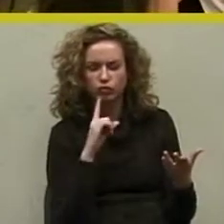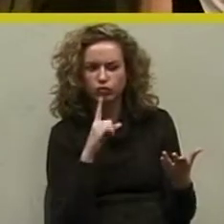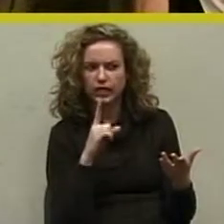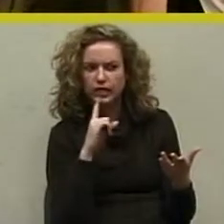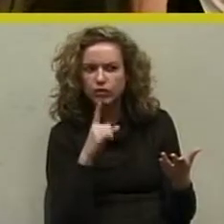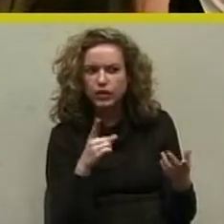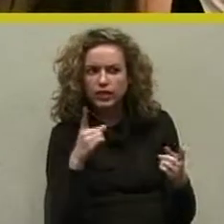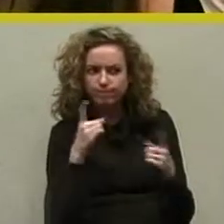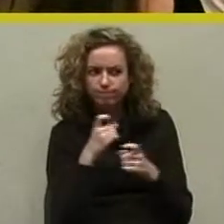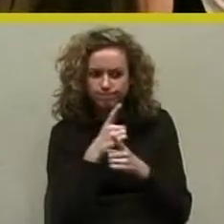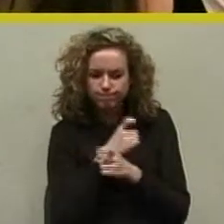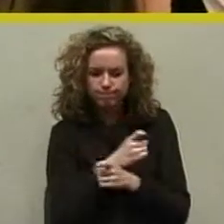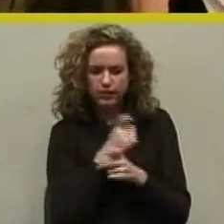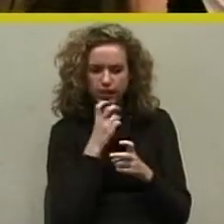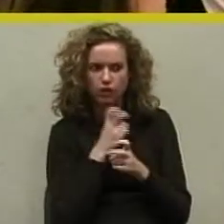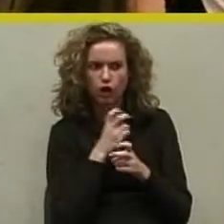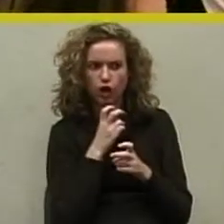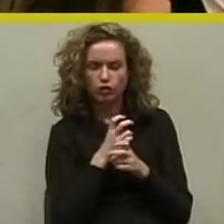very, very difficult.